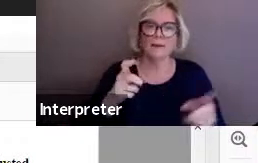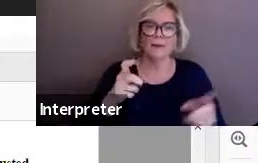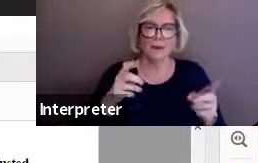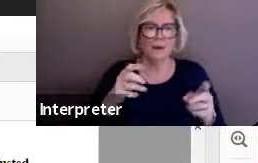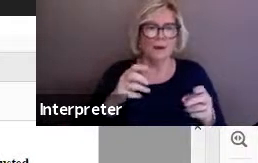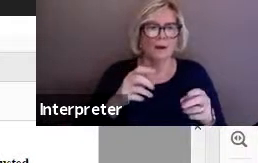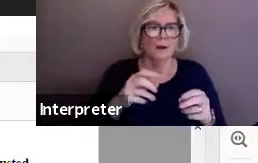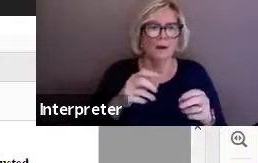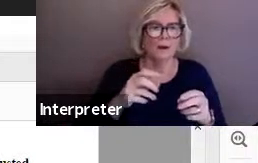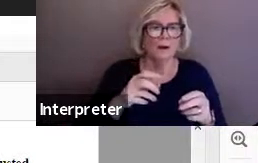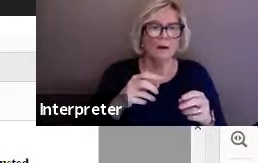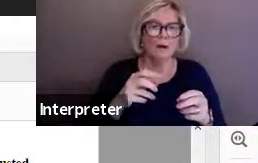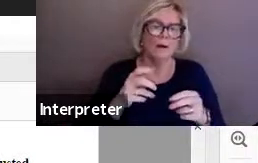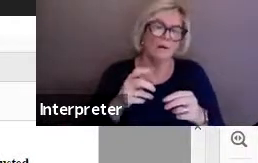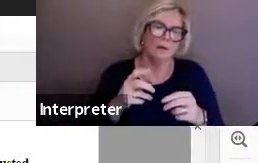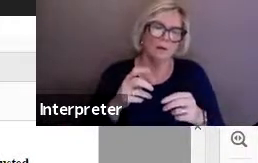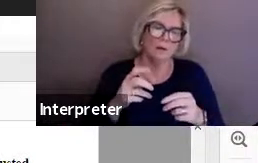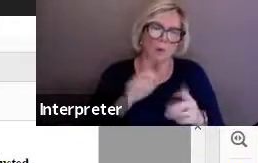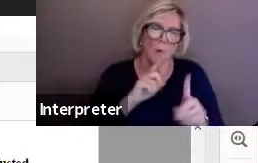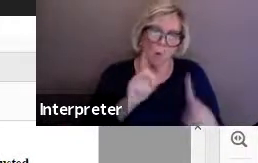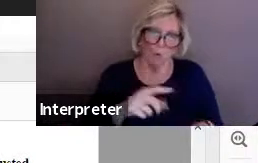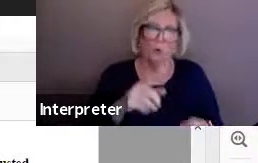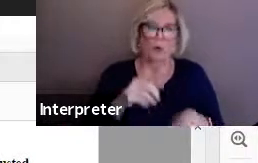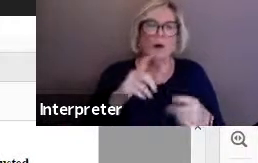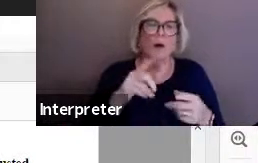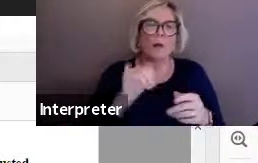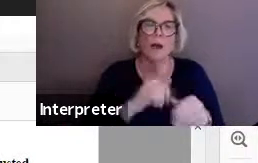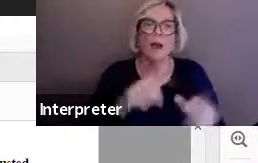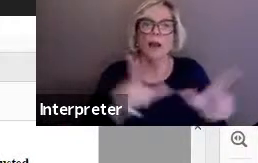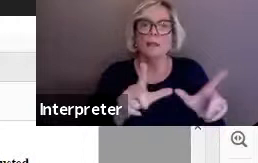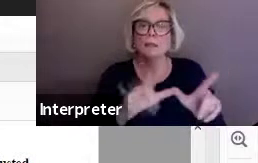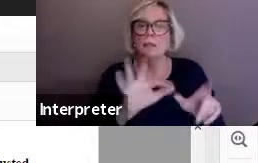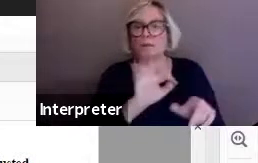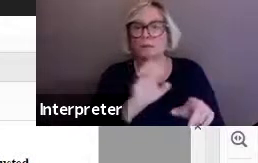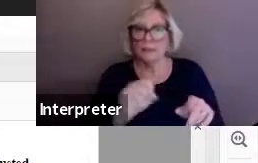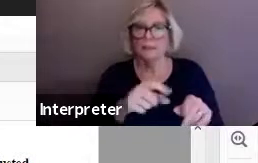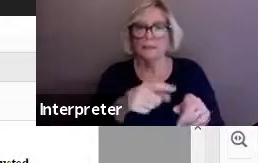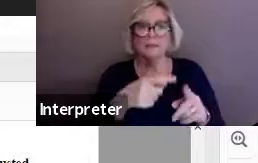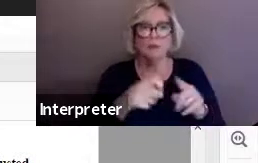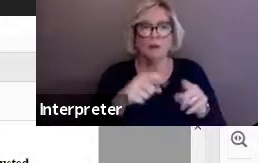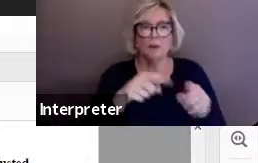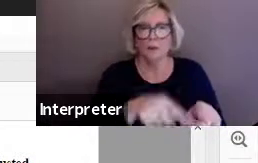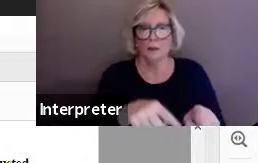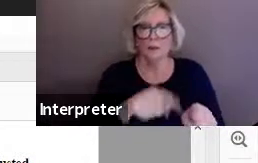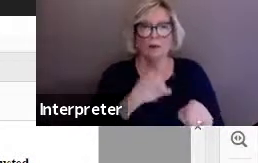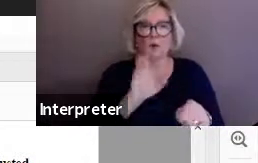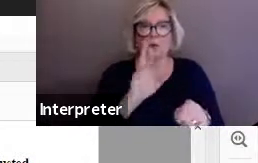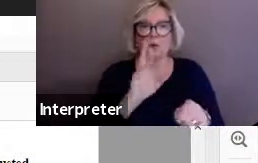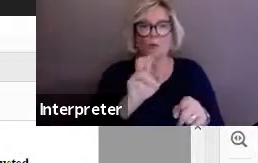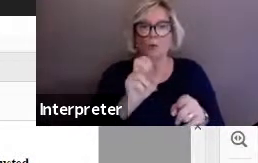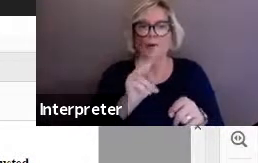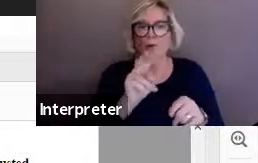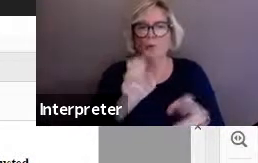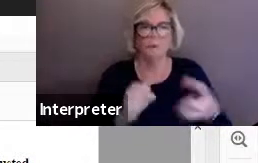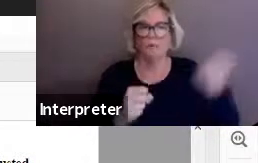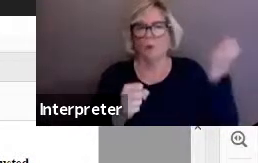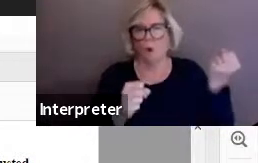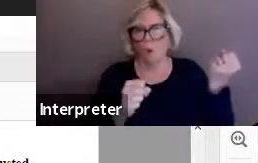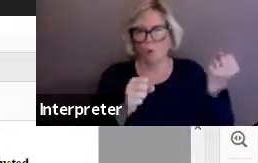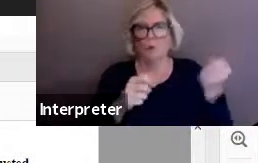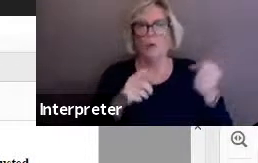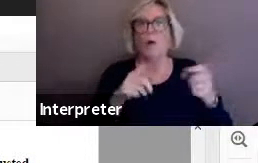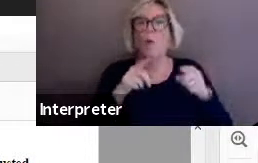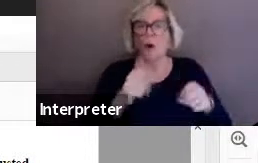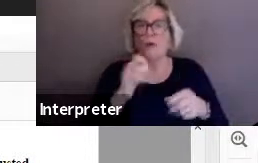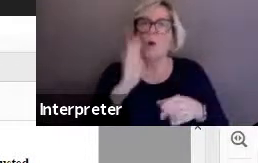professional licensing boards, including a lot of these health occupation boards. And while we do believe that ultimately these revenues will return to the boards, they are pushed off until